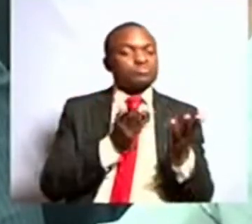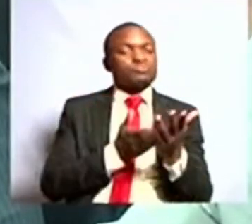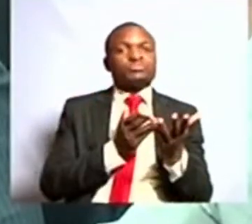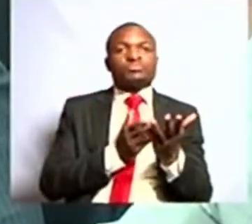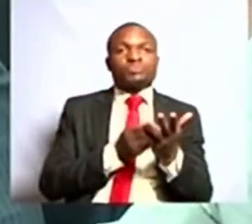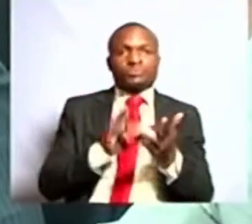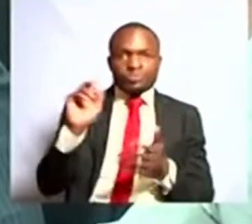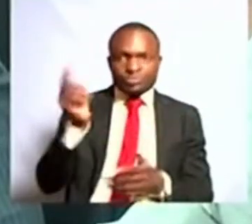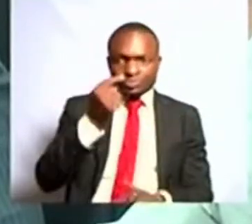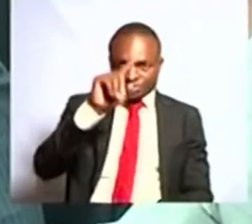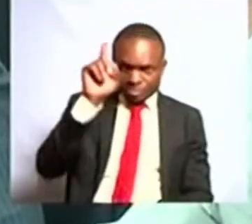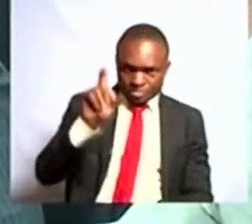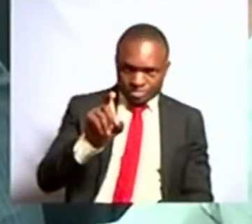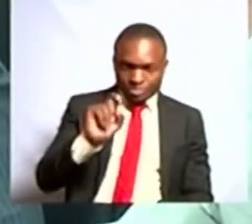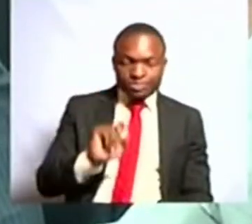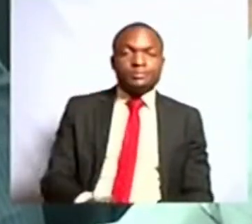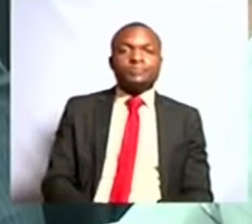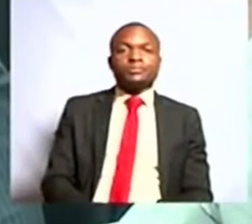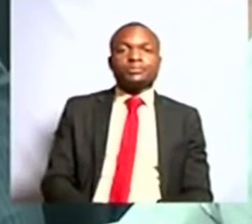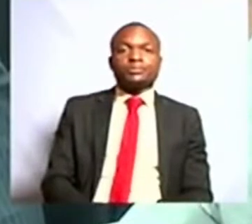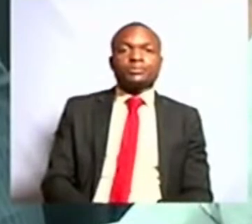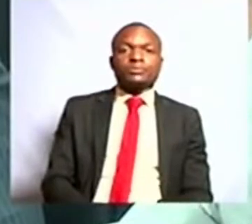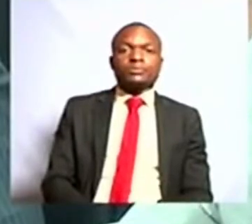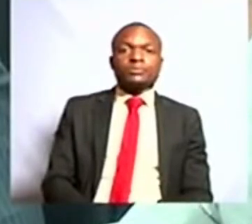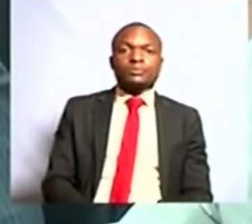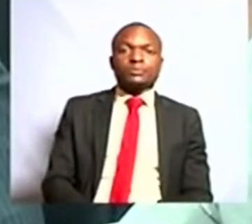Therefore, my first question is that